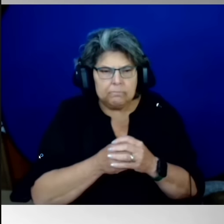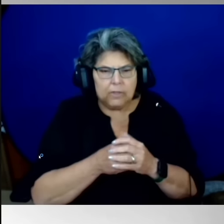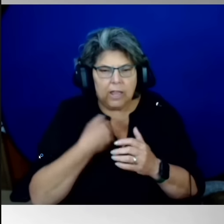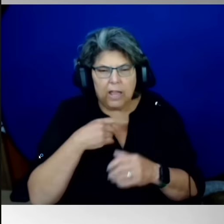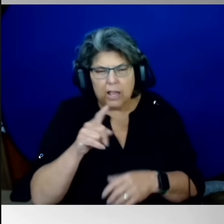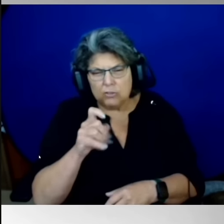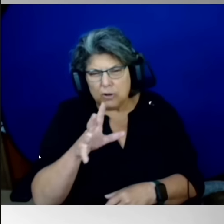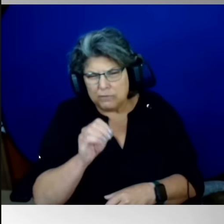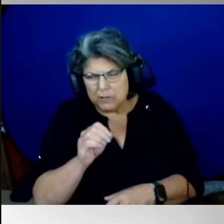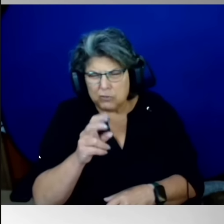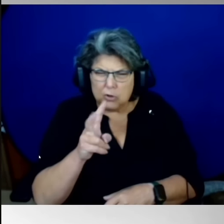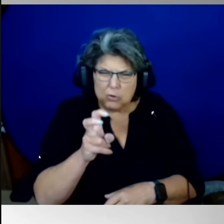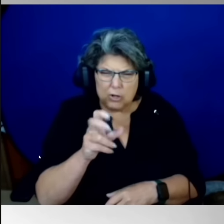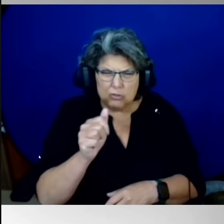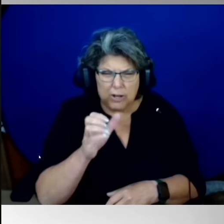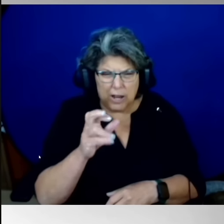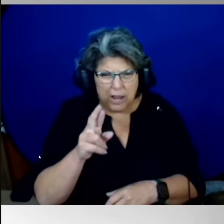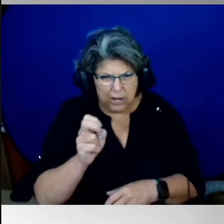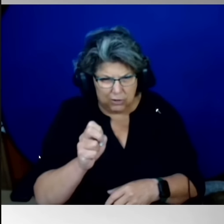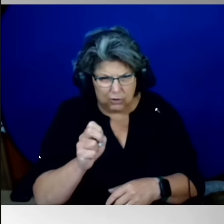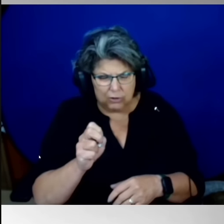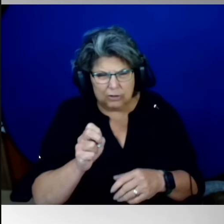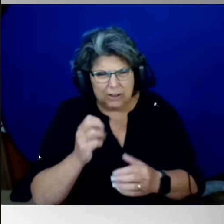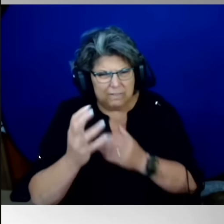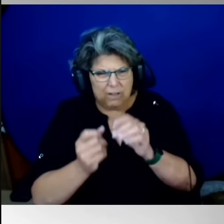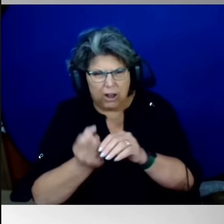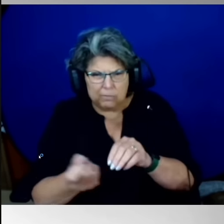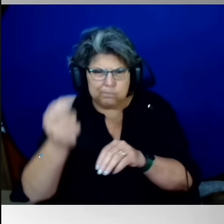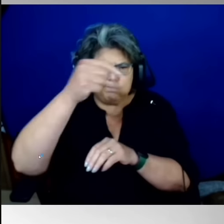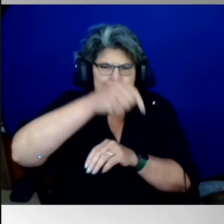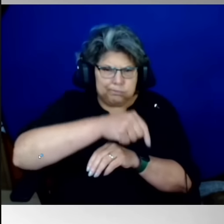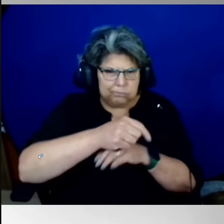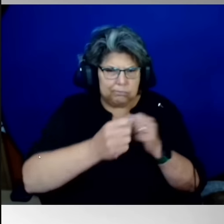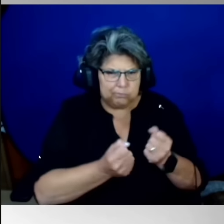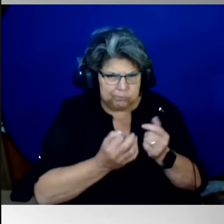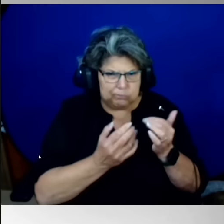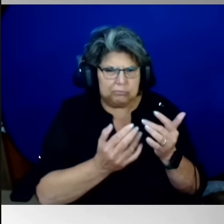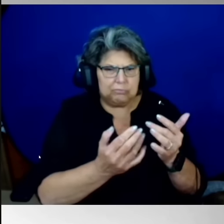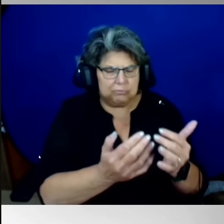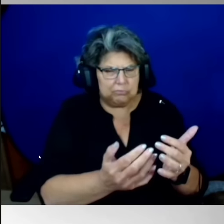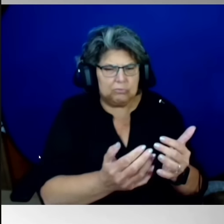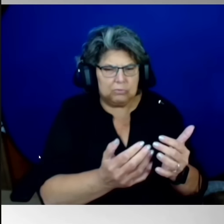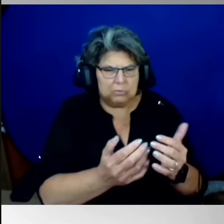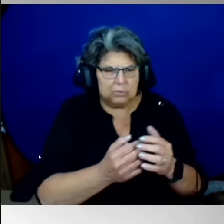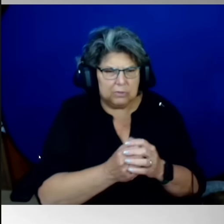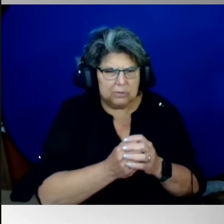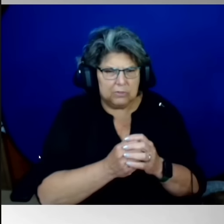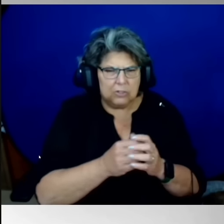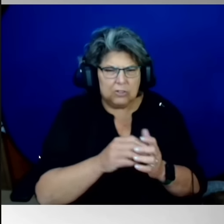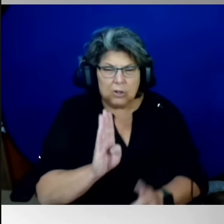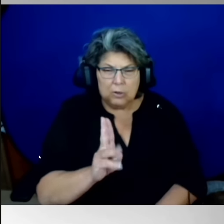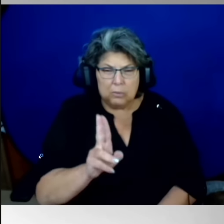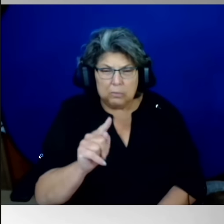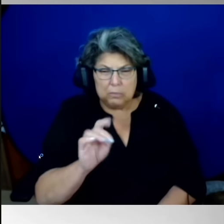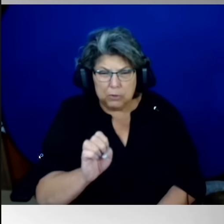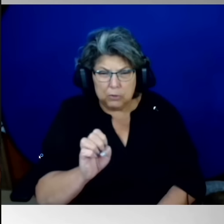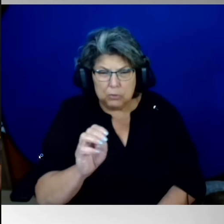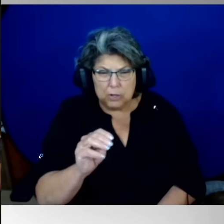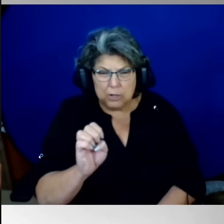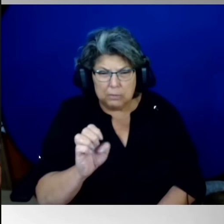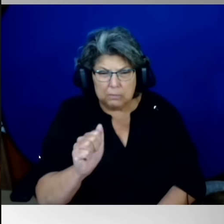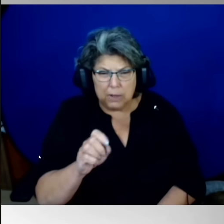150-200 acre slop over, or spot I should say, in that area that was moving just above Butte Meadows. It was going